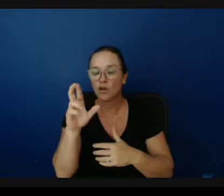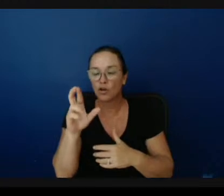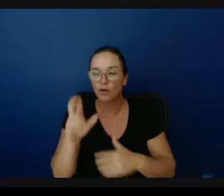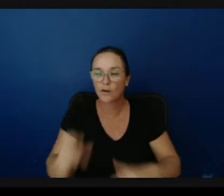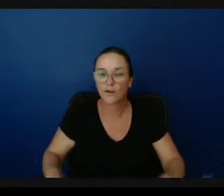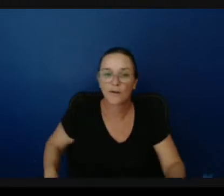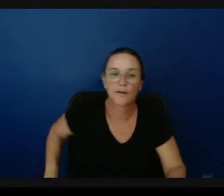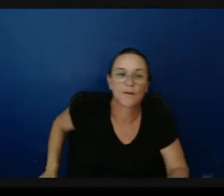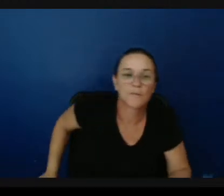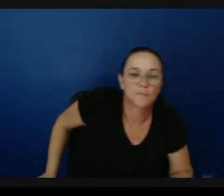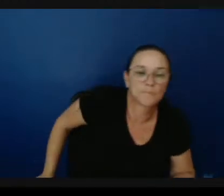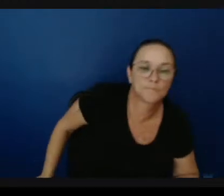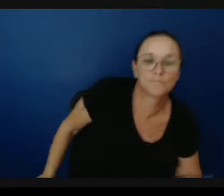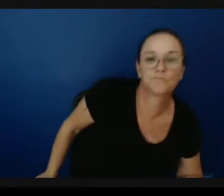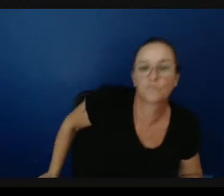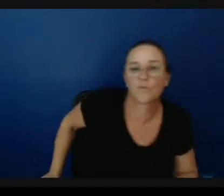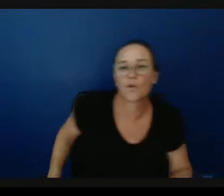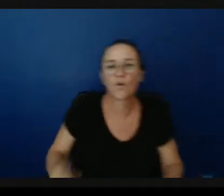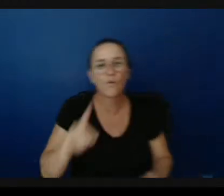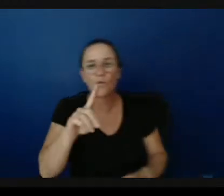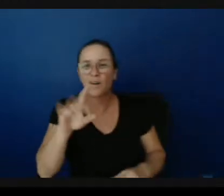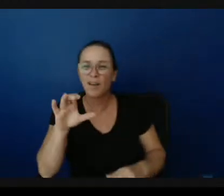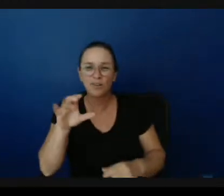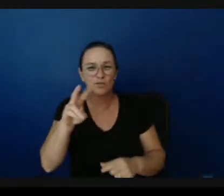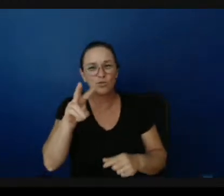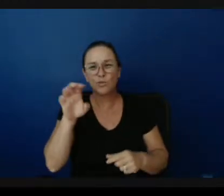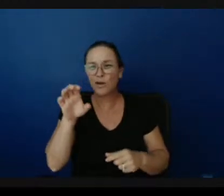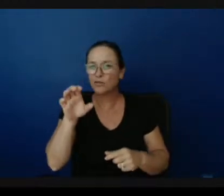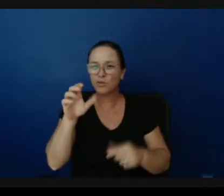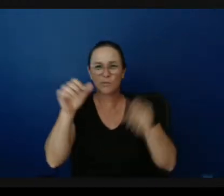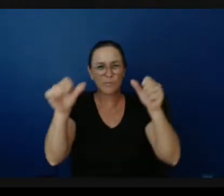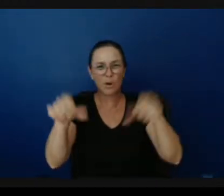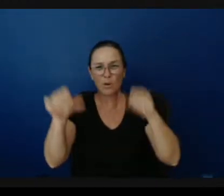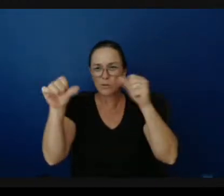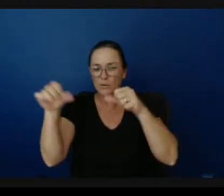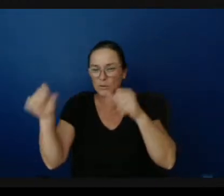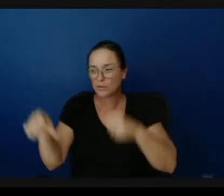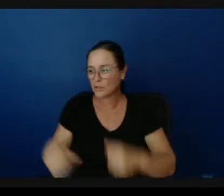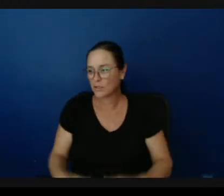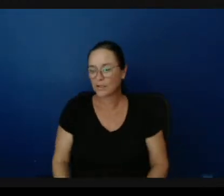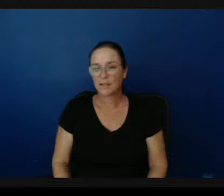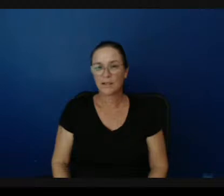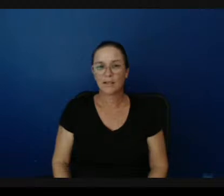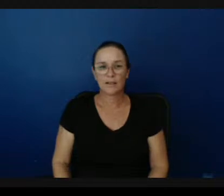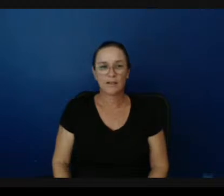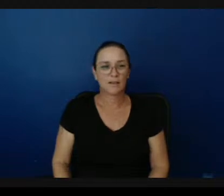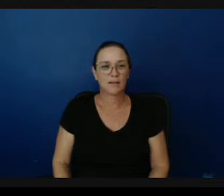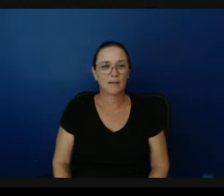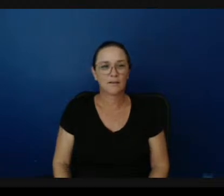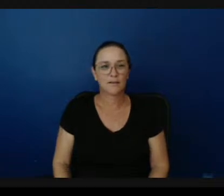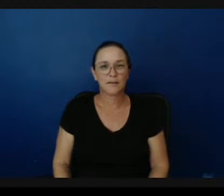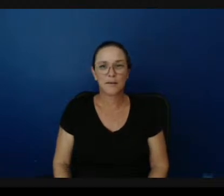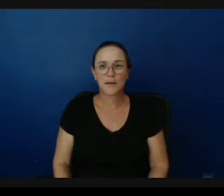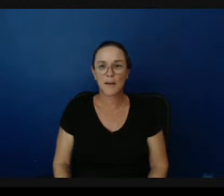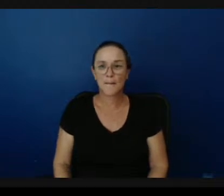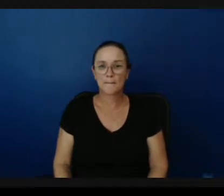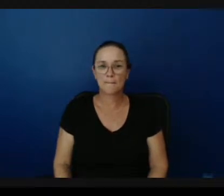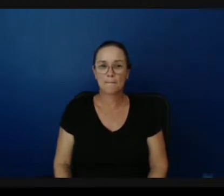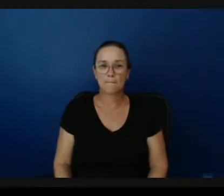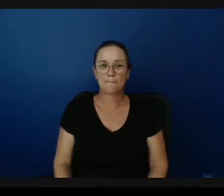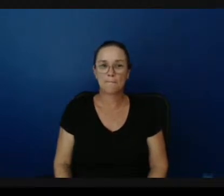100 posts, 200 posts. I've lost count at this point. Yeah, go ahead and bring it up. Yeah, I'm going to put that one up there. I just need to back up real